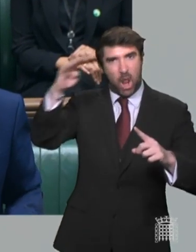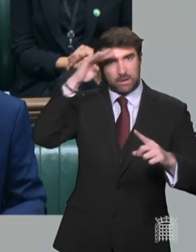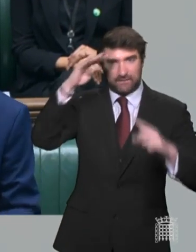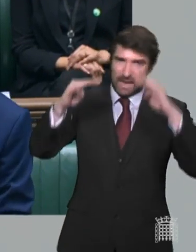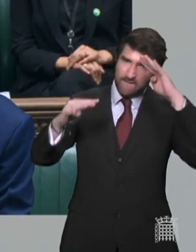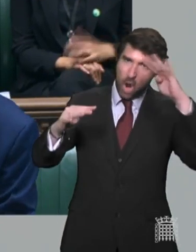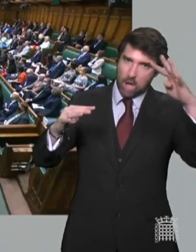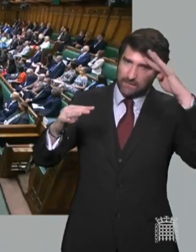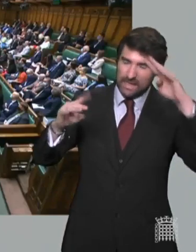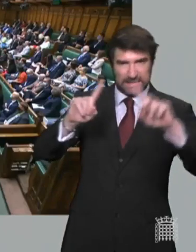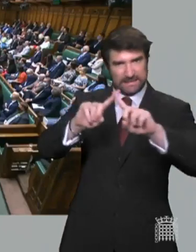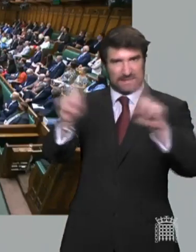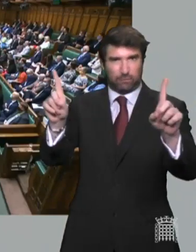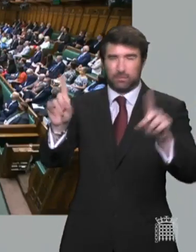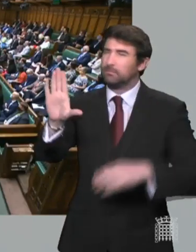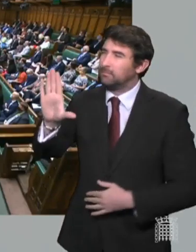the... Order.